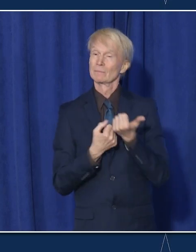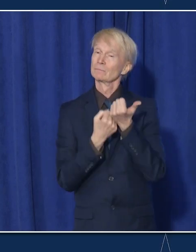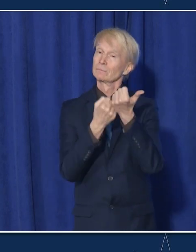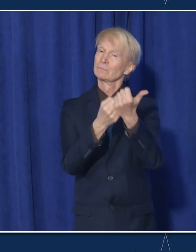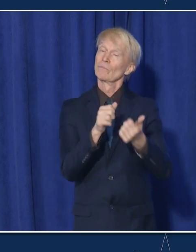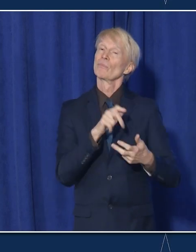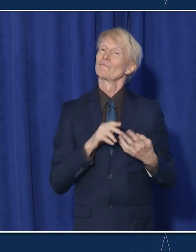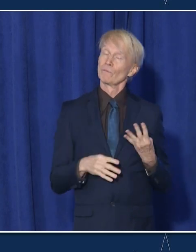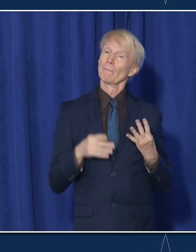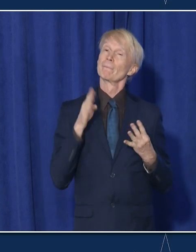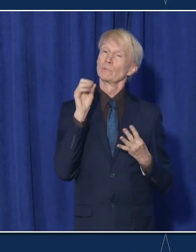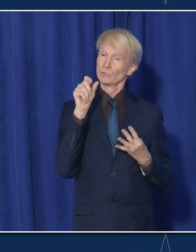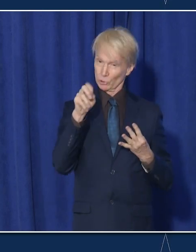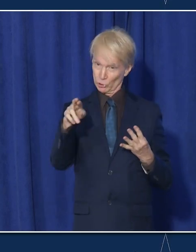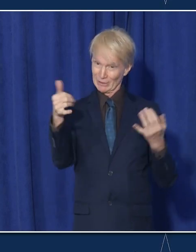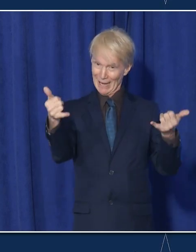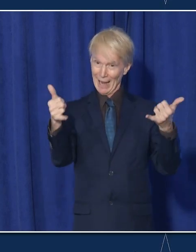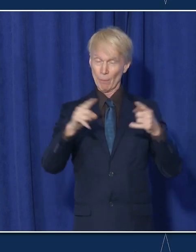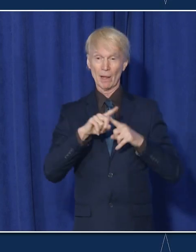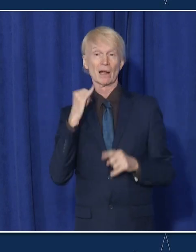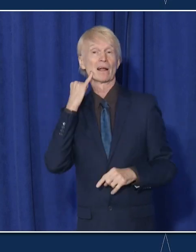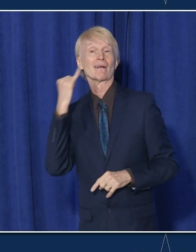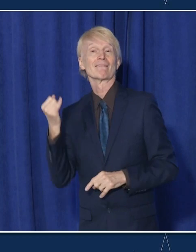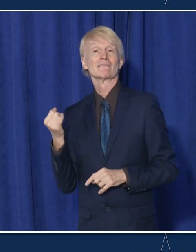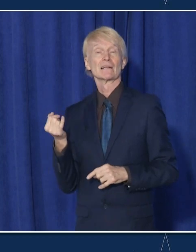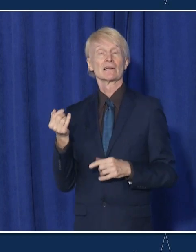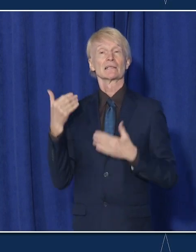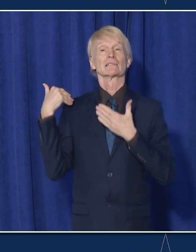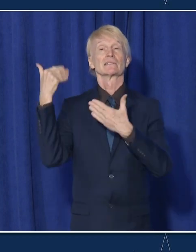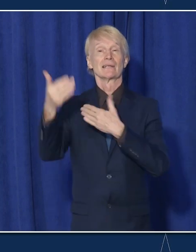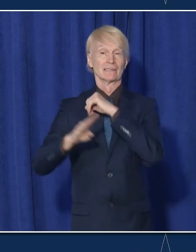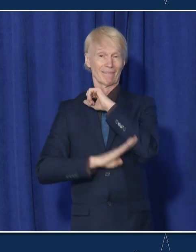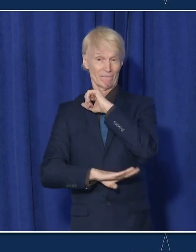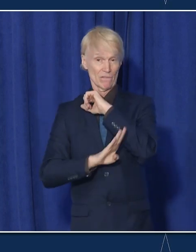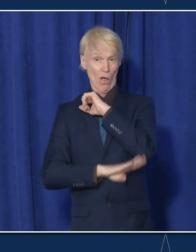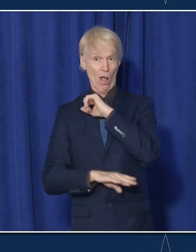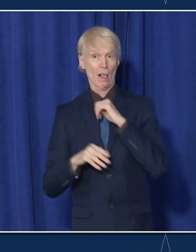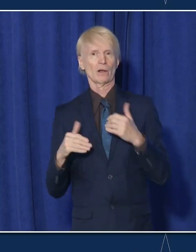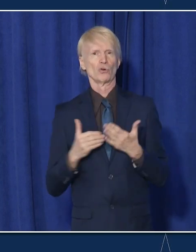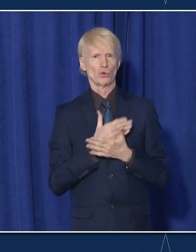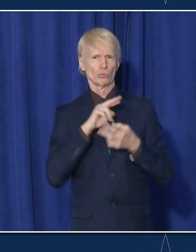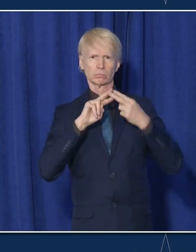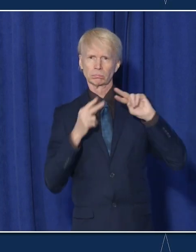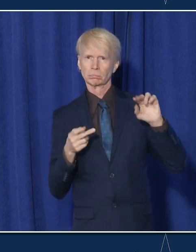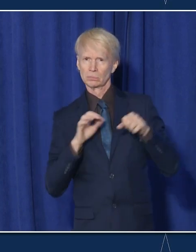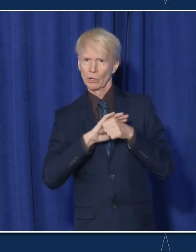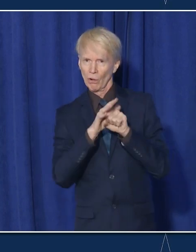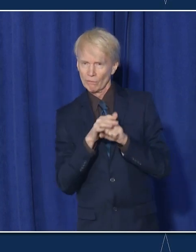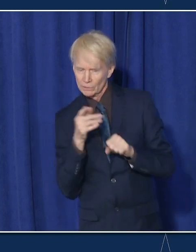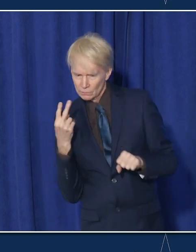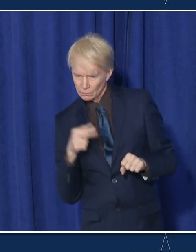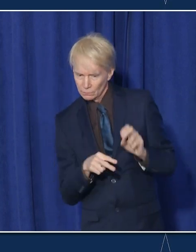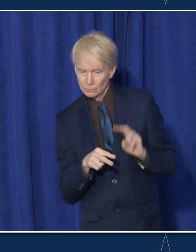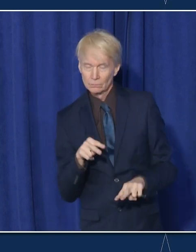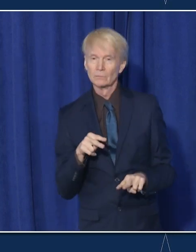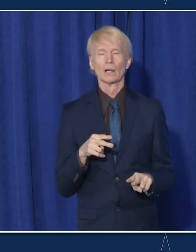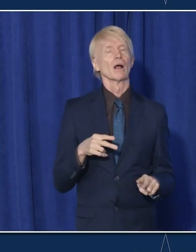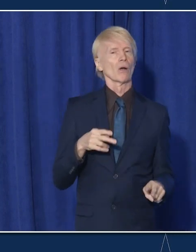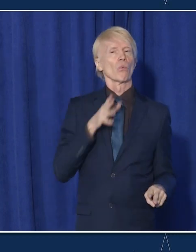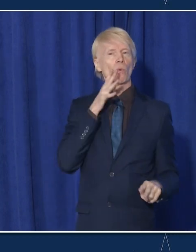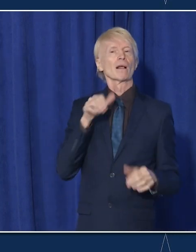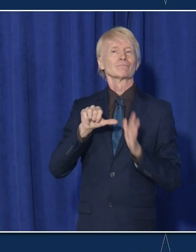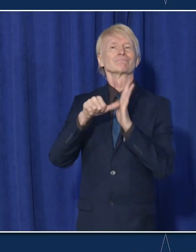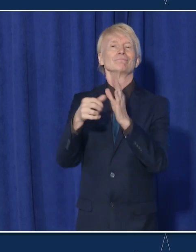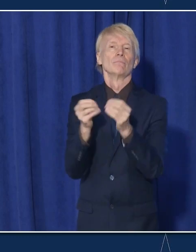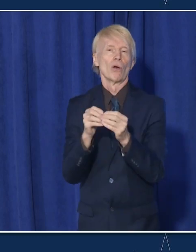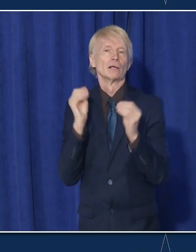more variant-specific vaccine come the fall, that will be a bigger push for everybody. And we're in a little bit of a holding pattern in the